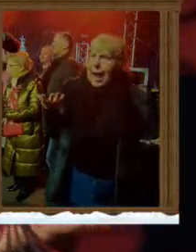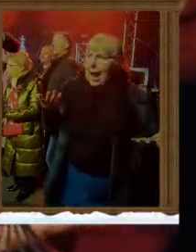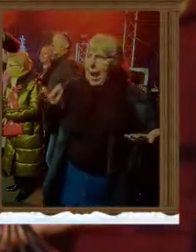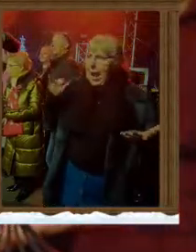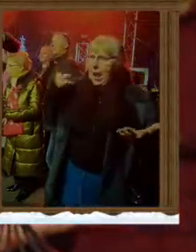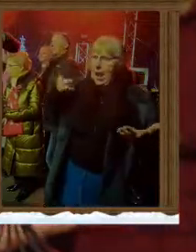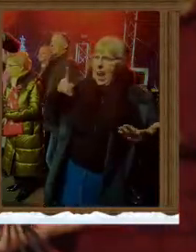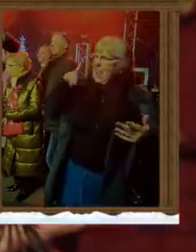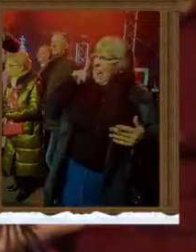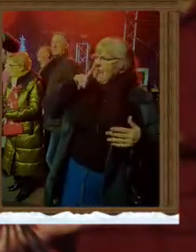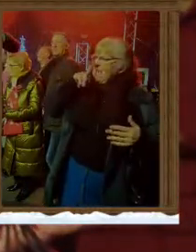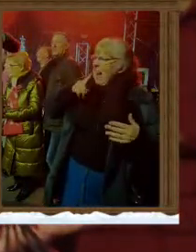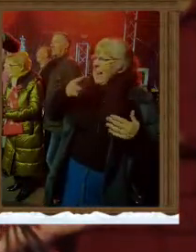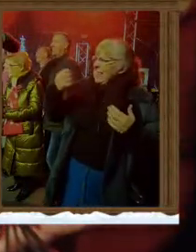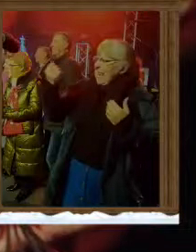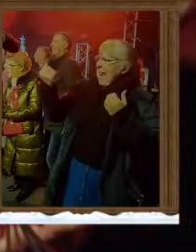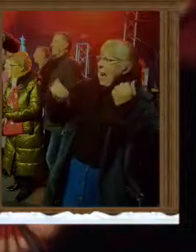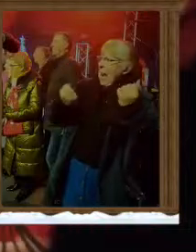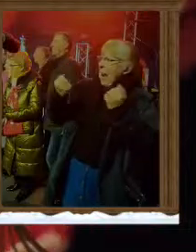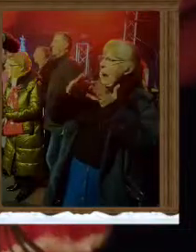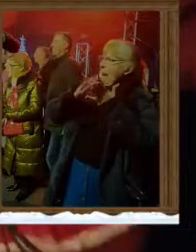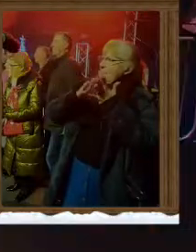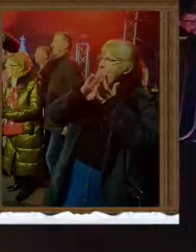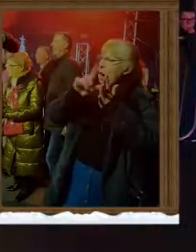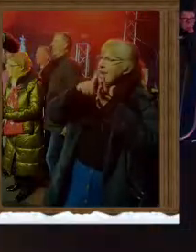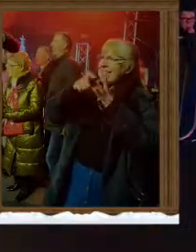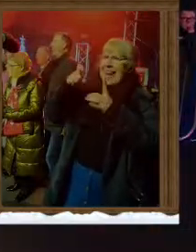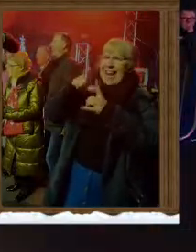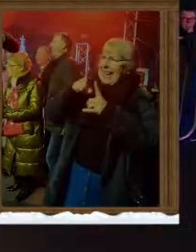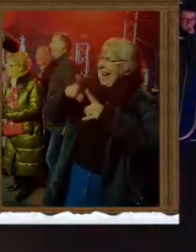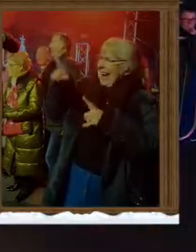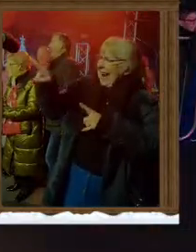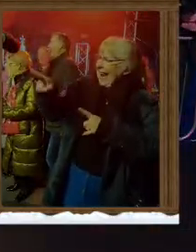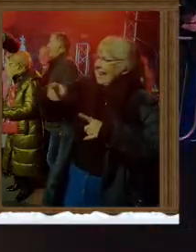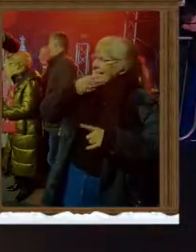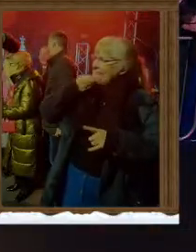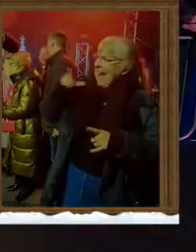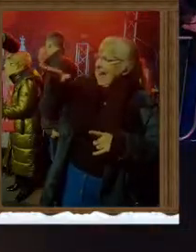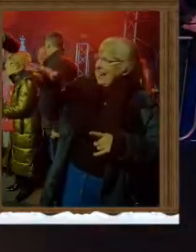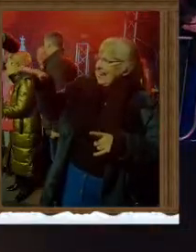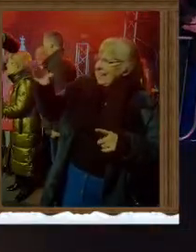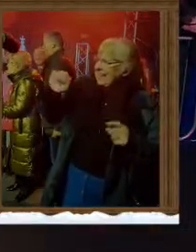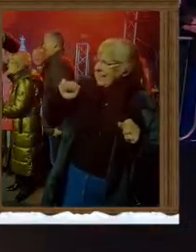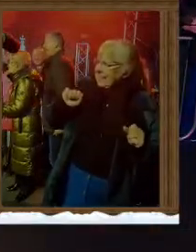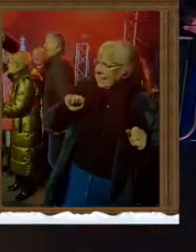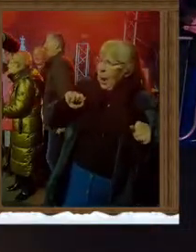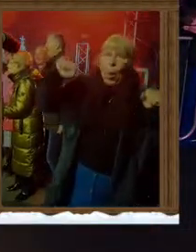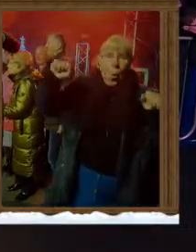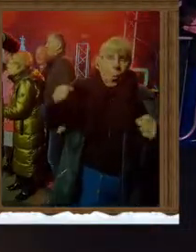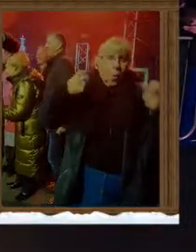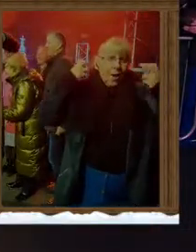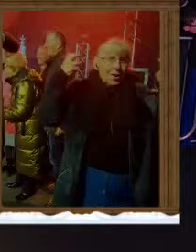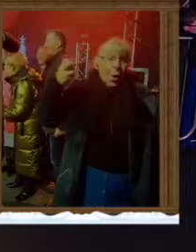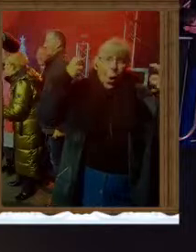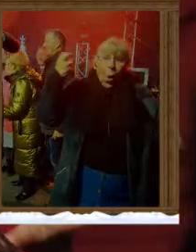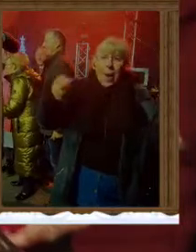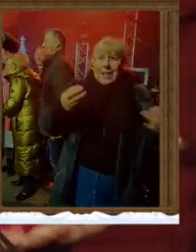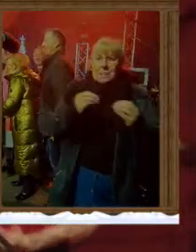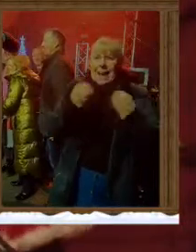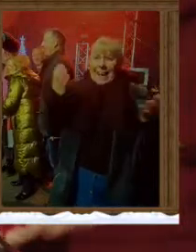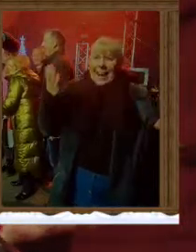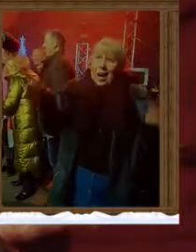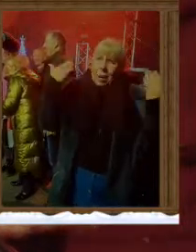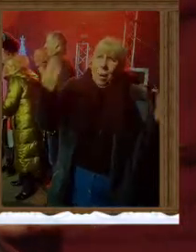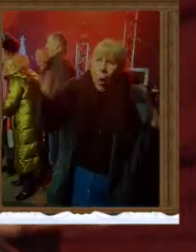fancy Mercedes, it's Santa! Oh, my God, it's Santa! Make some noise,